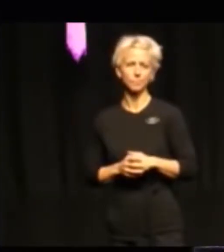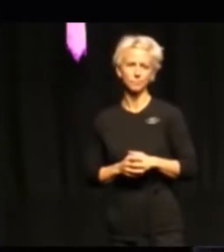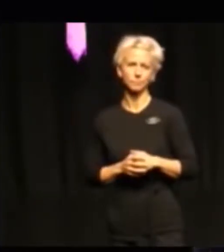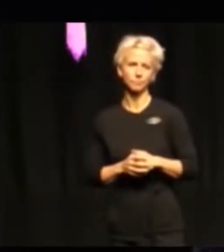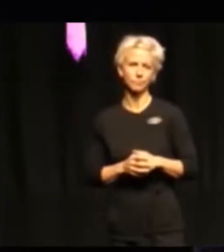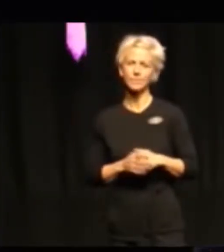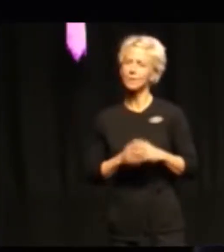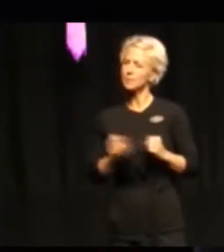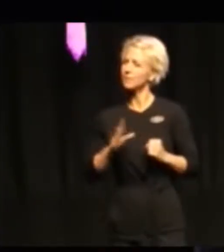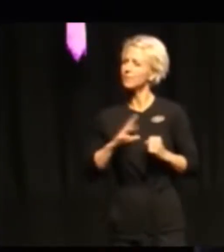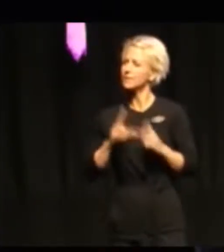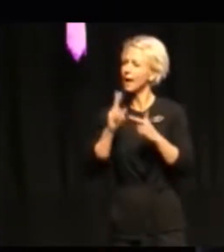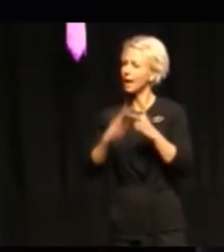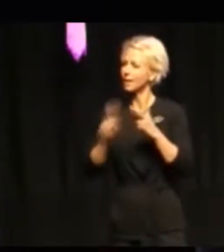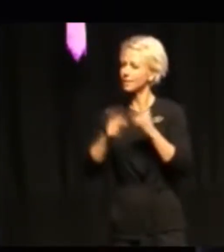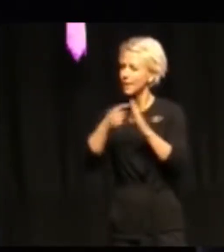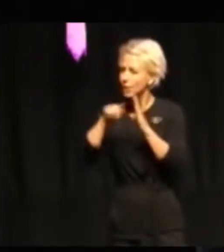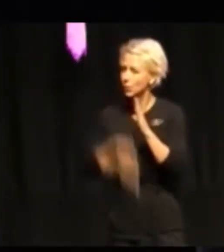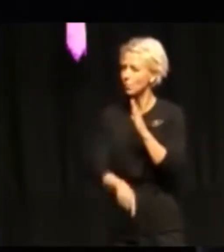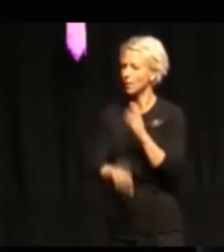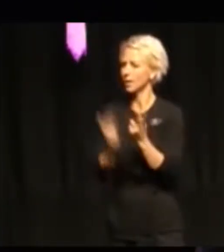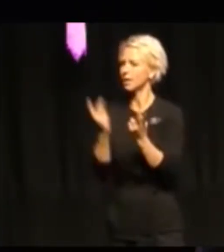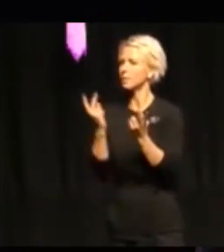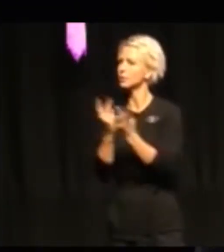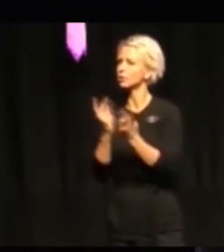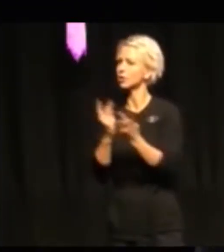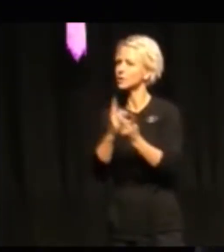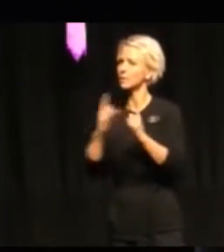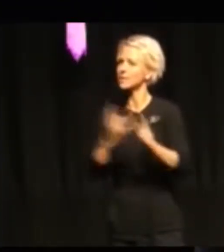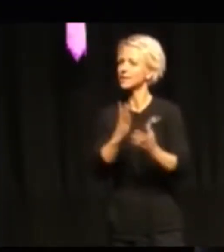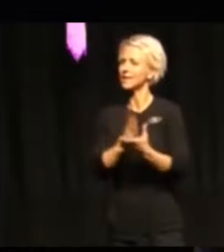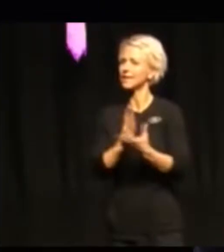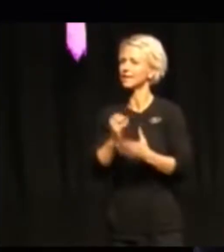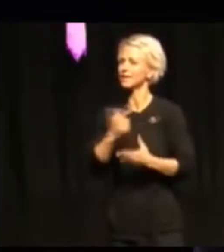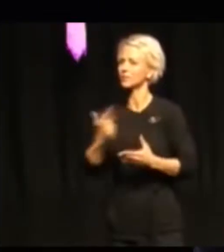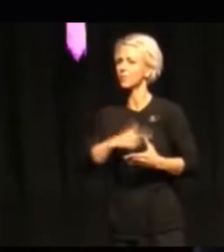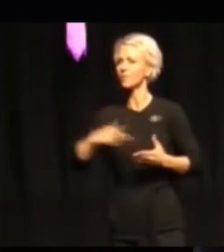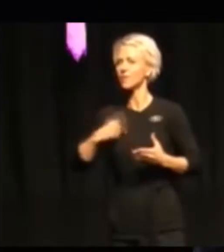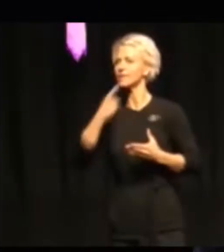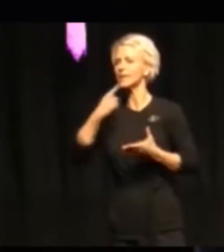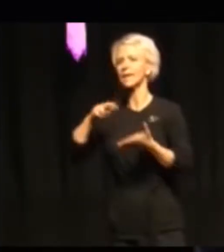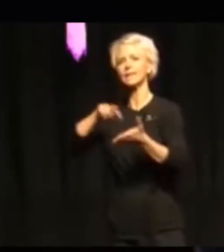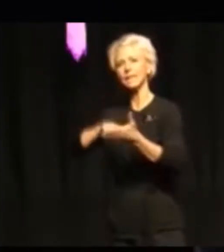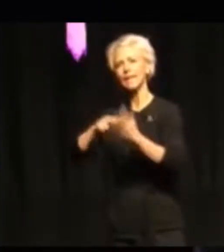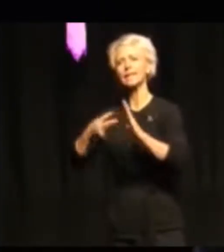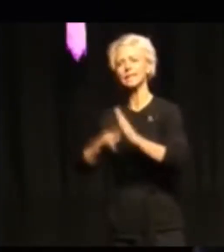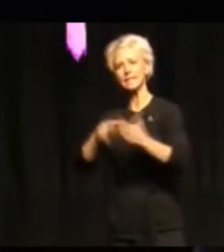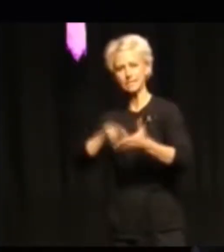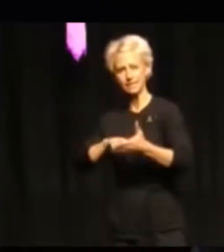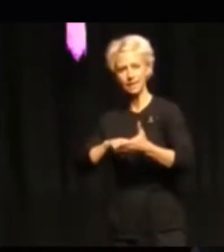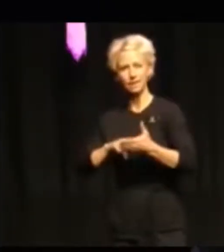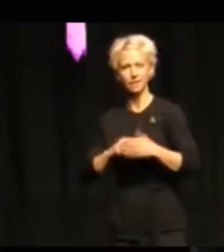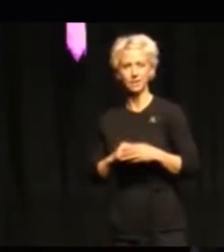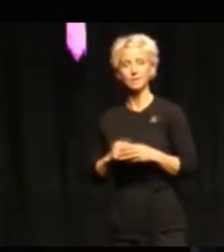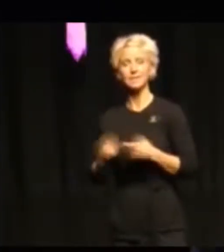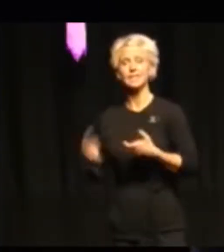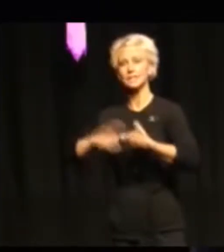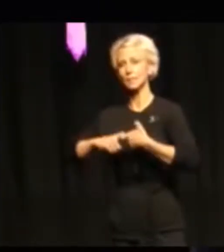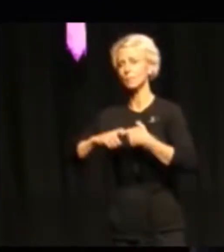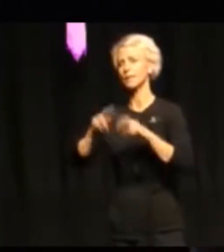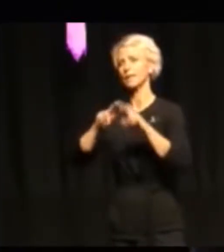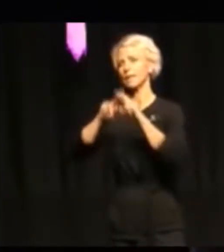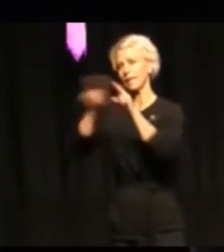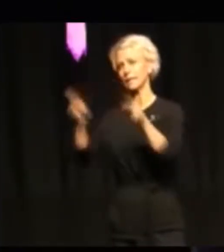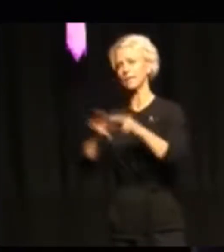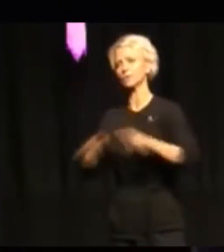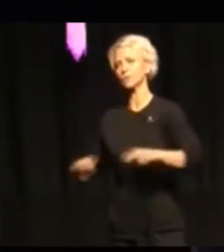whole other meaning of human rights, which is what we might call the technical one. And it's the one that's based in international law.